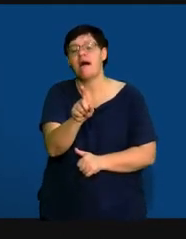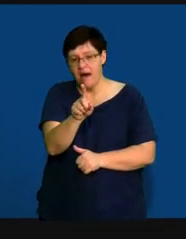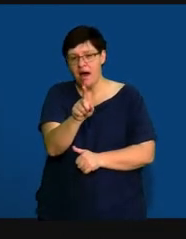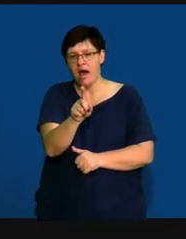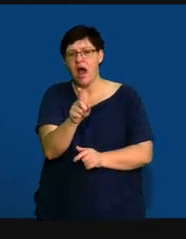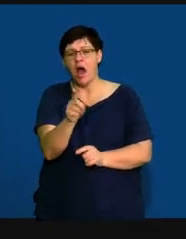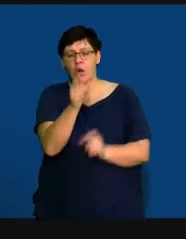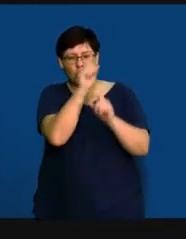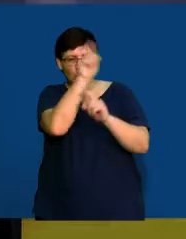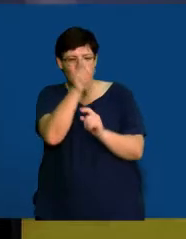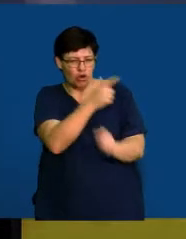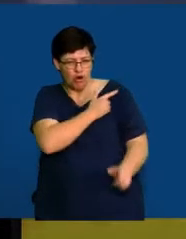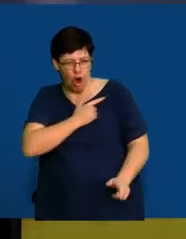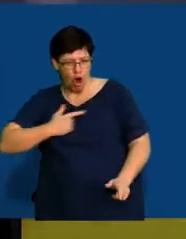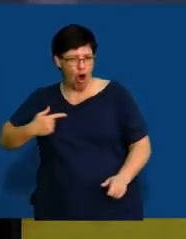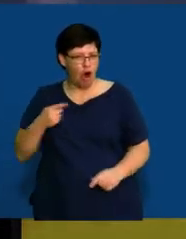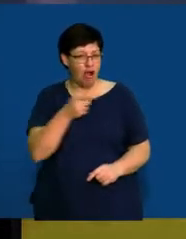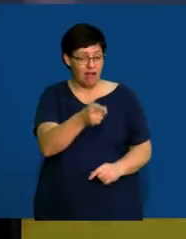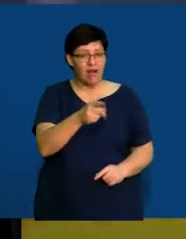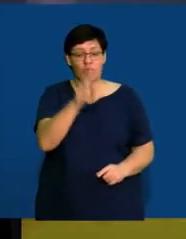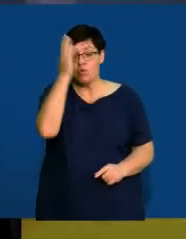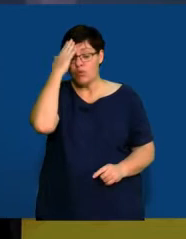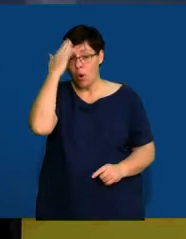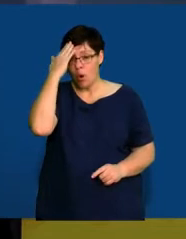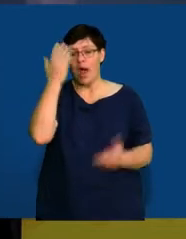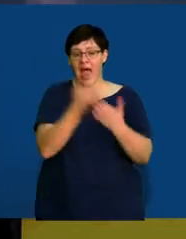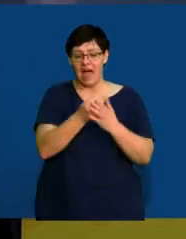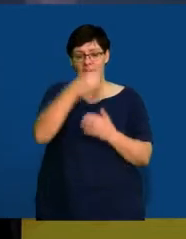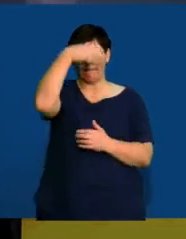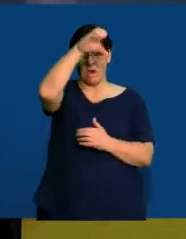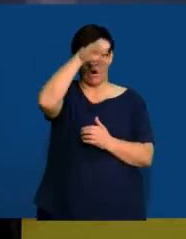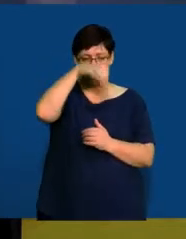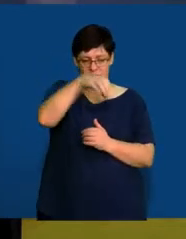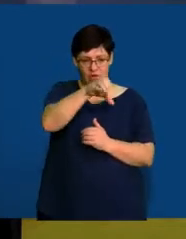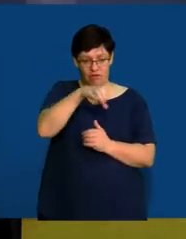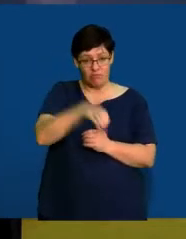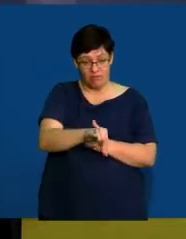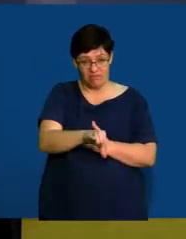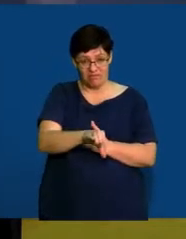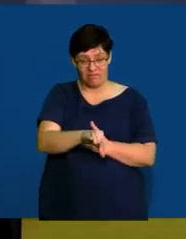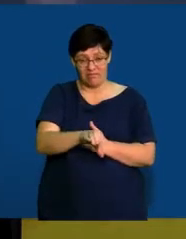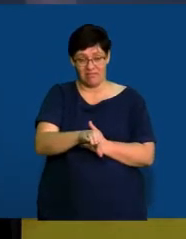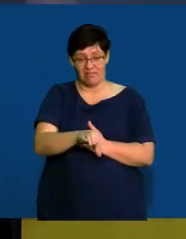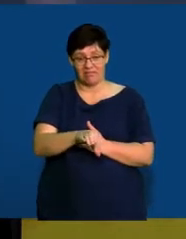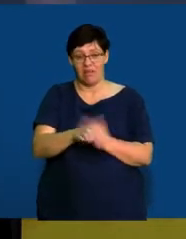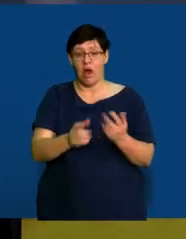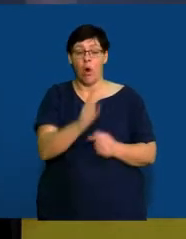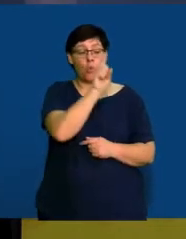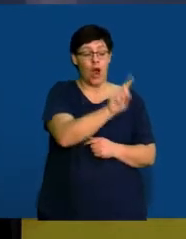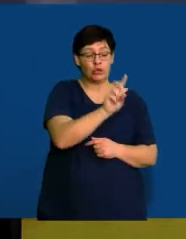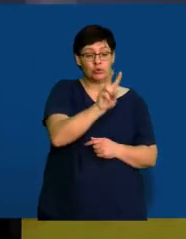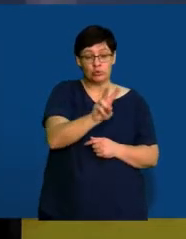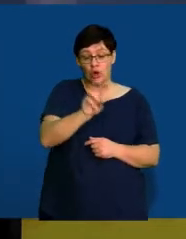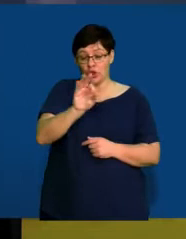longer questions. As you will know, we've got paragraph questions in both question 1, 2, 3, and